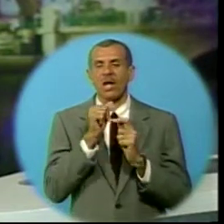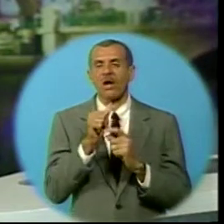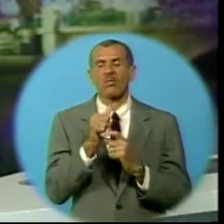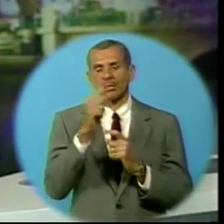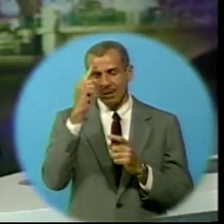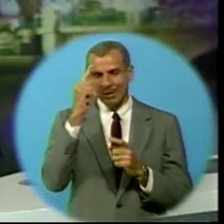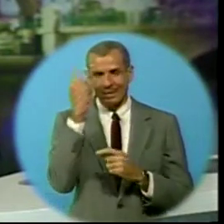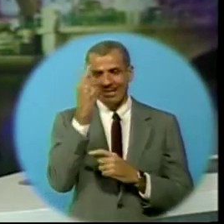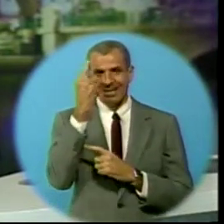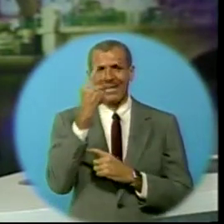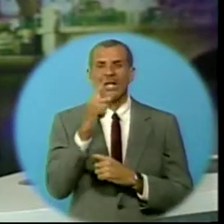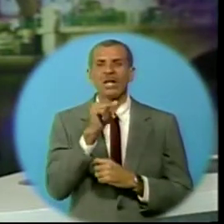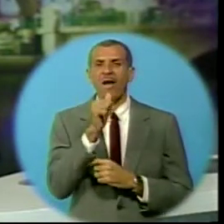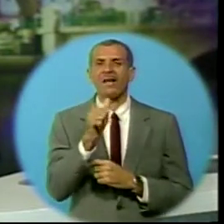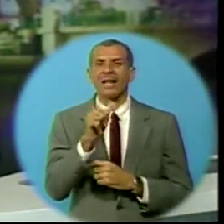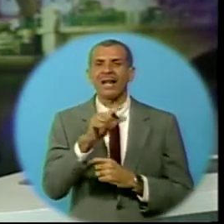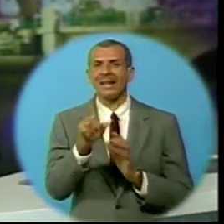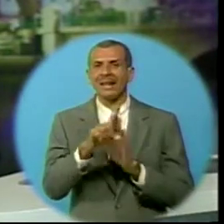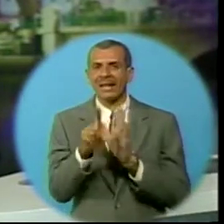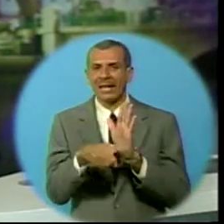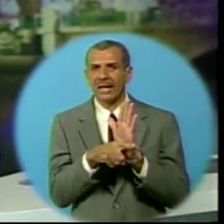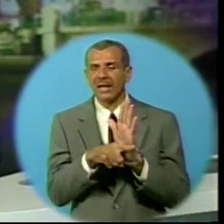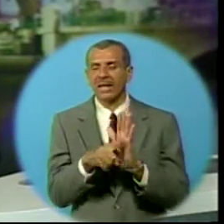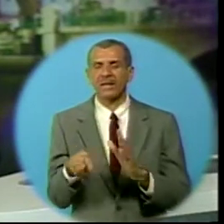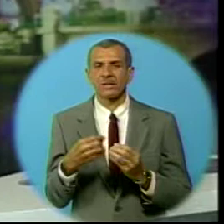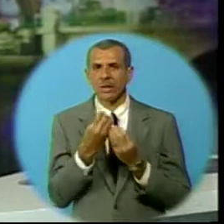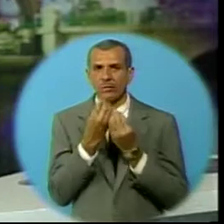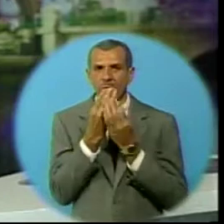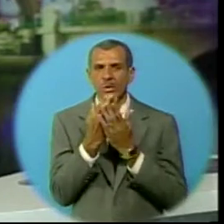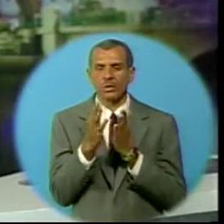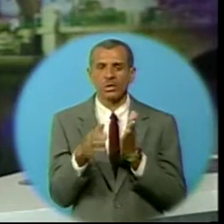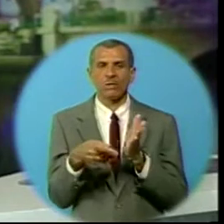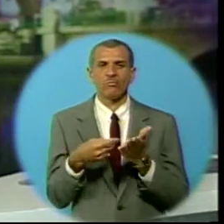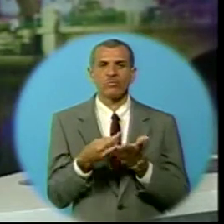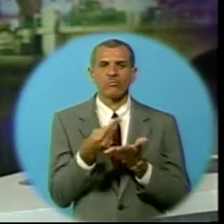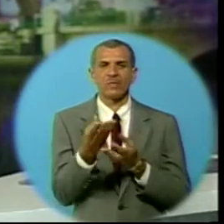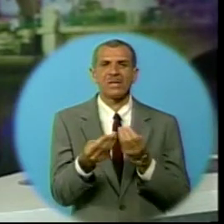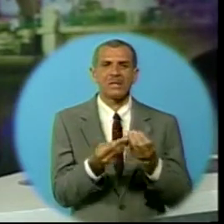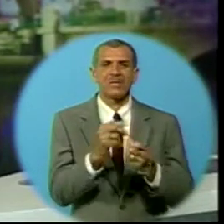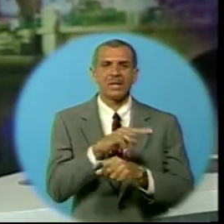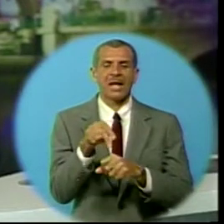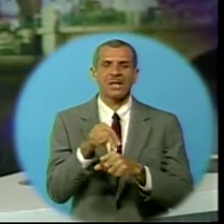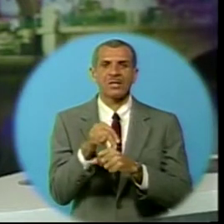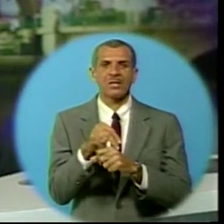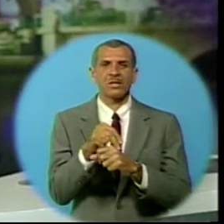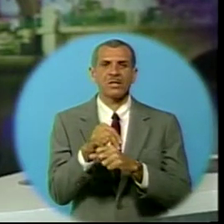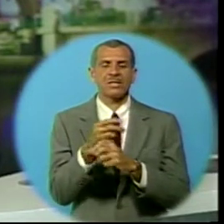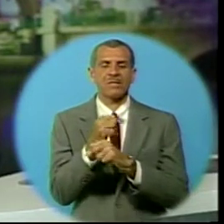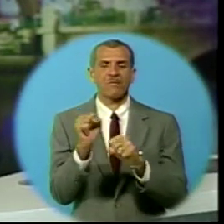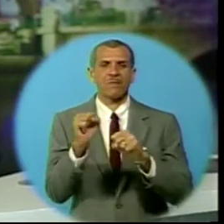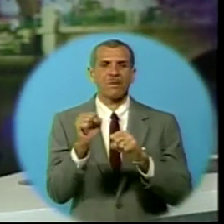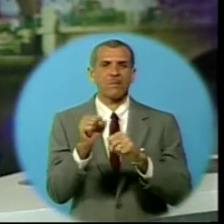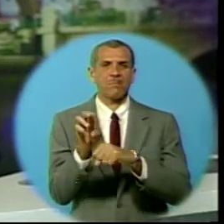That figure is contained in statistics released by Trinidad's National Security Minister Gary Griffith.